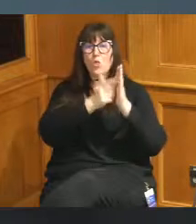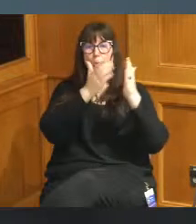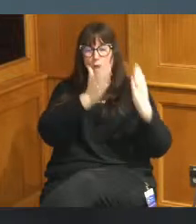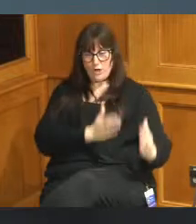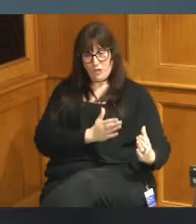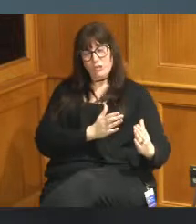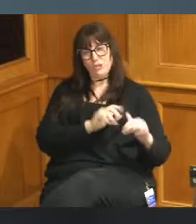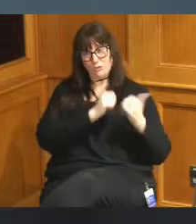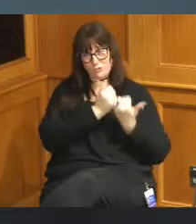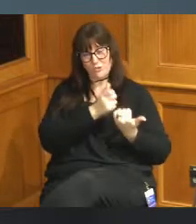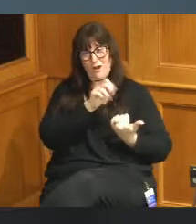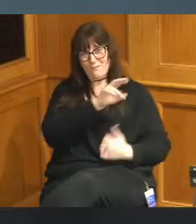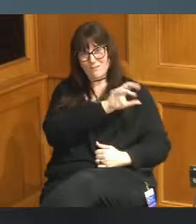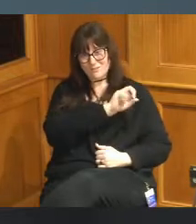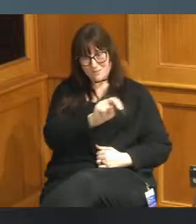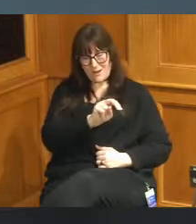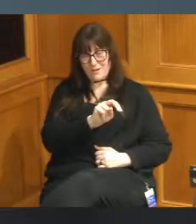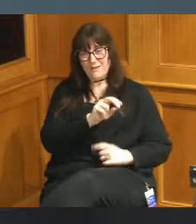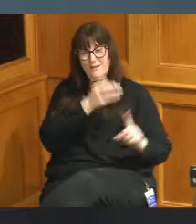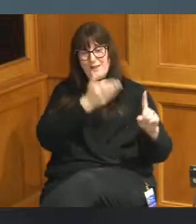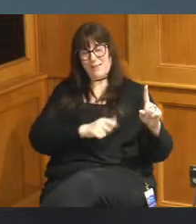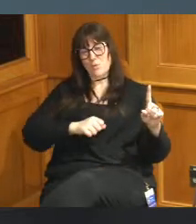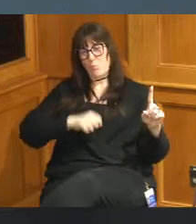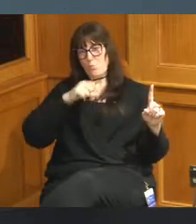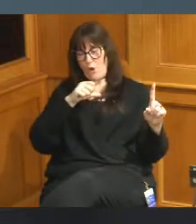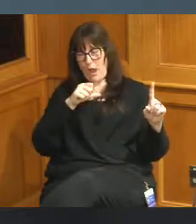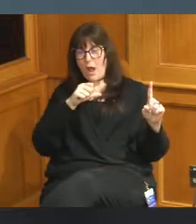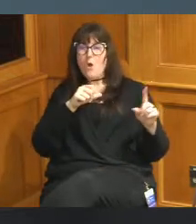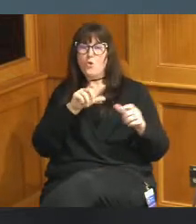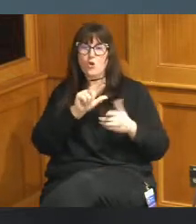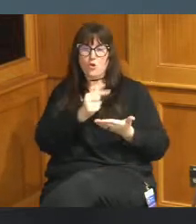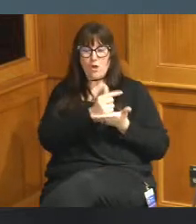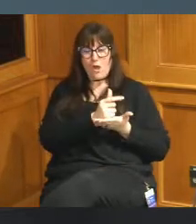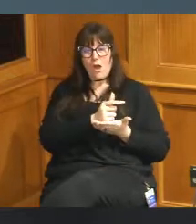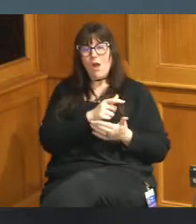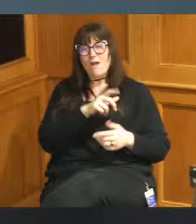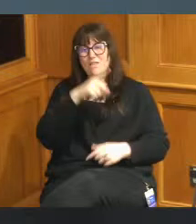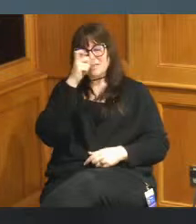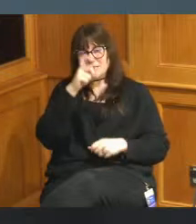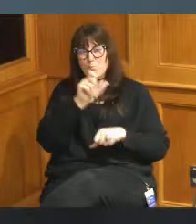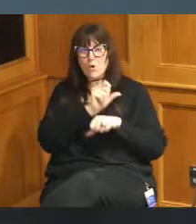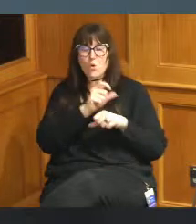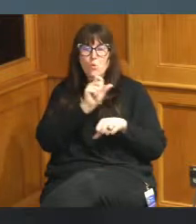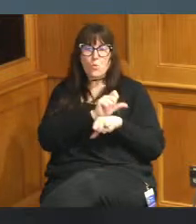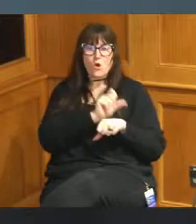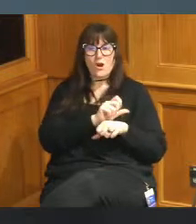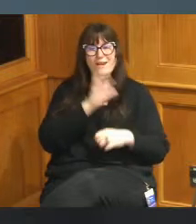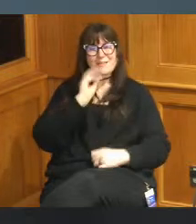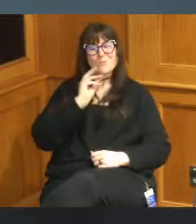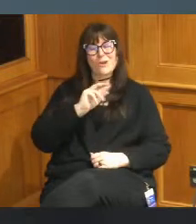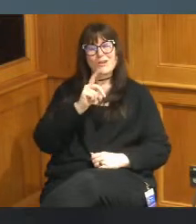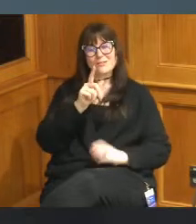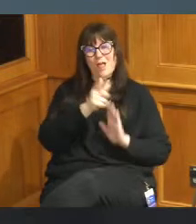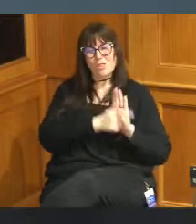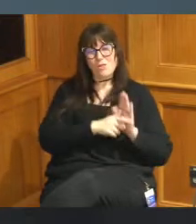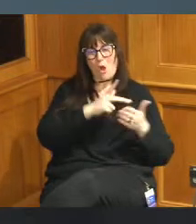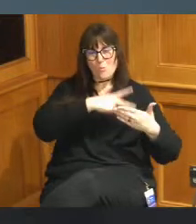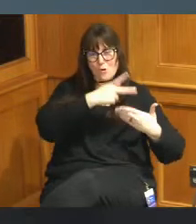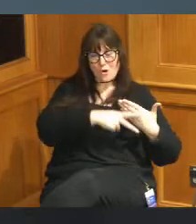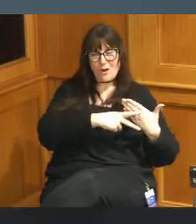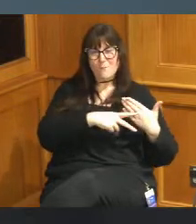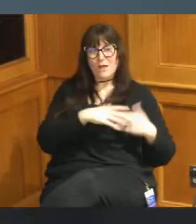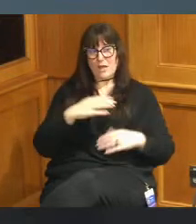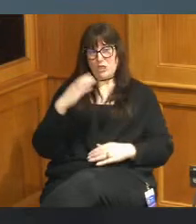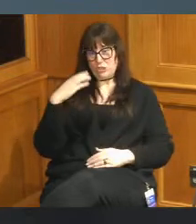Association of Cincinnati, he is a proud alumni of the Summer Work Experience in Law program and served as chair of